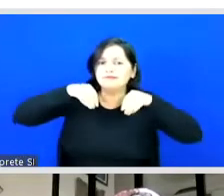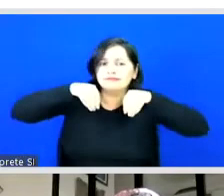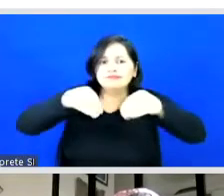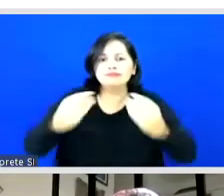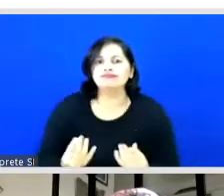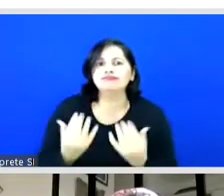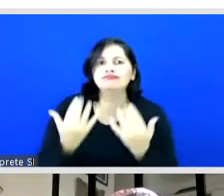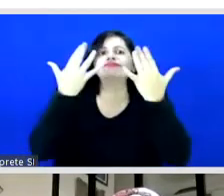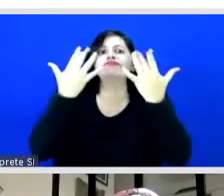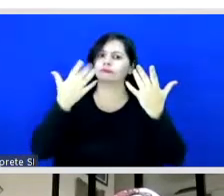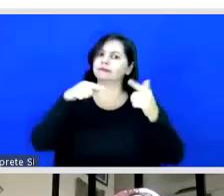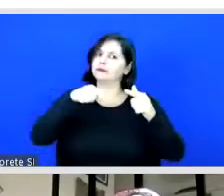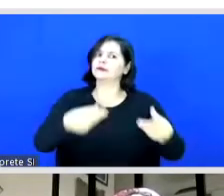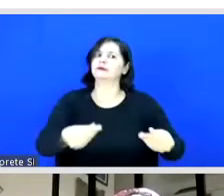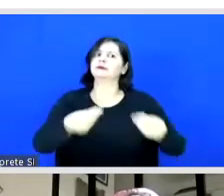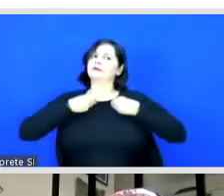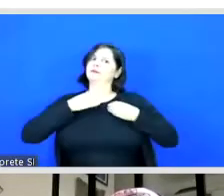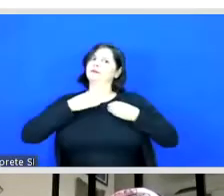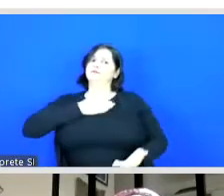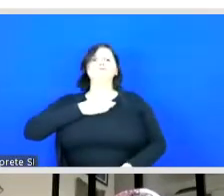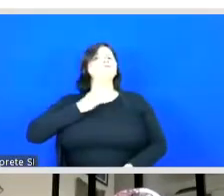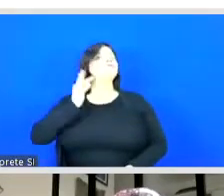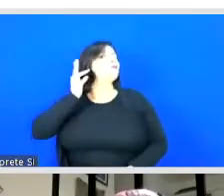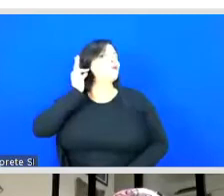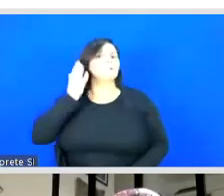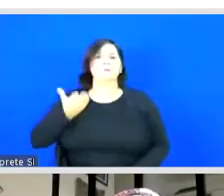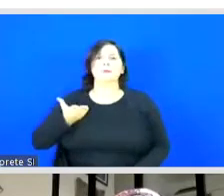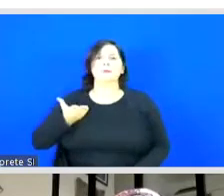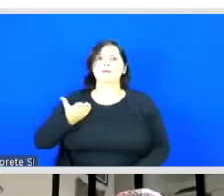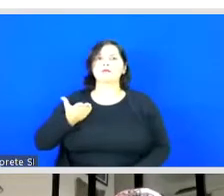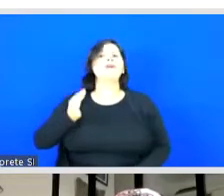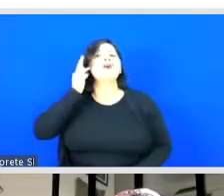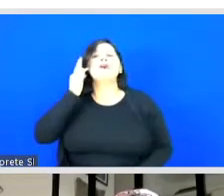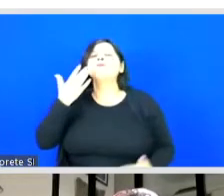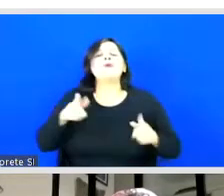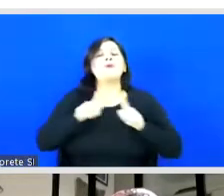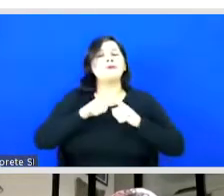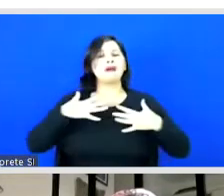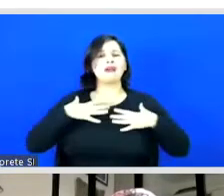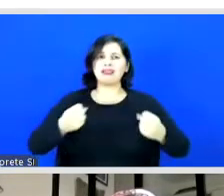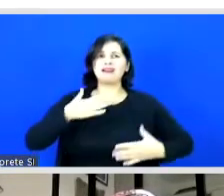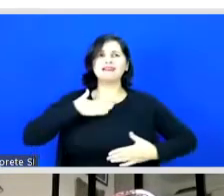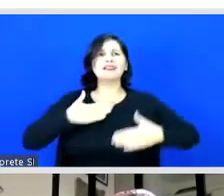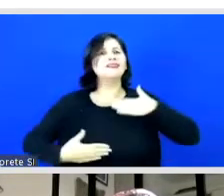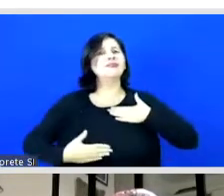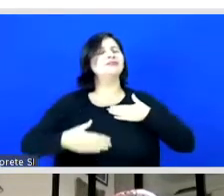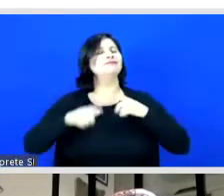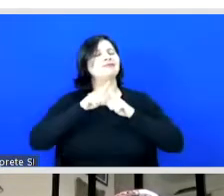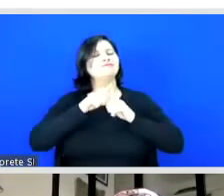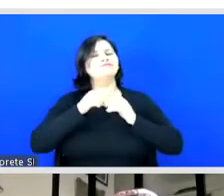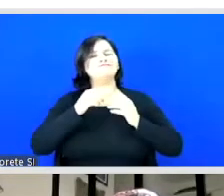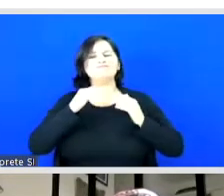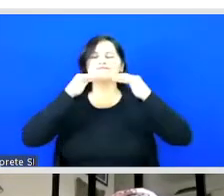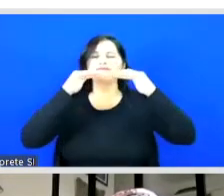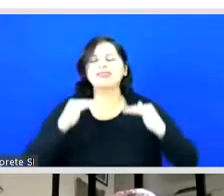And we are the one who are collecting food, collecting water, and founding ourselves in a front line of